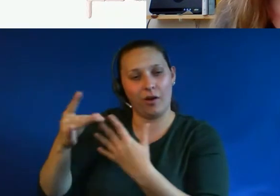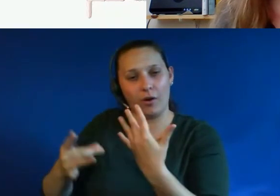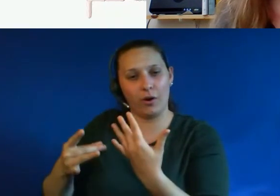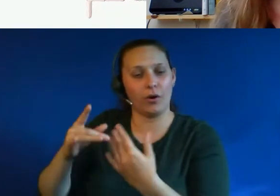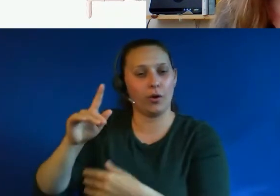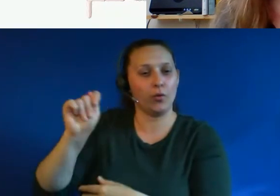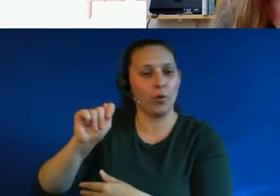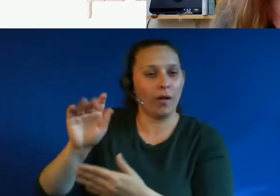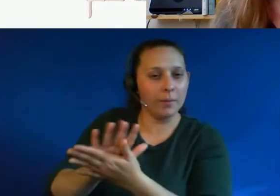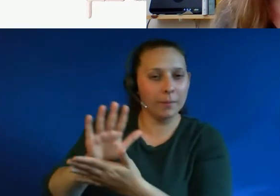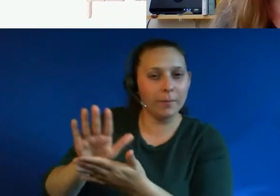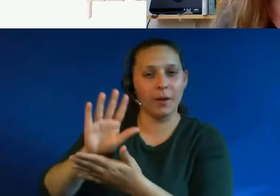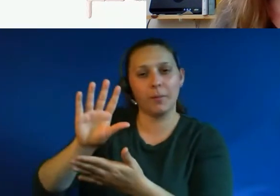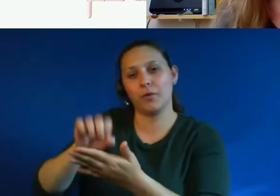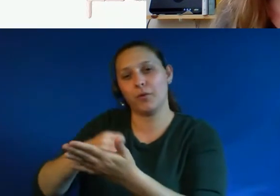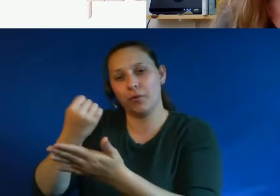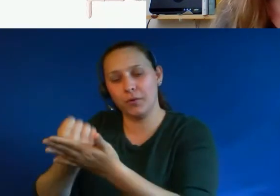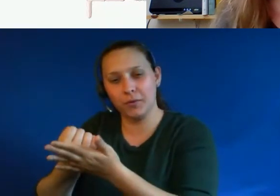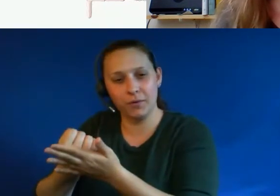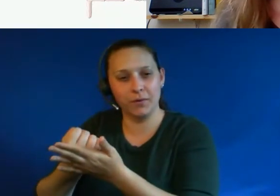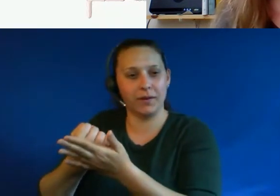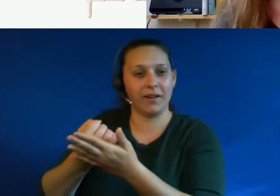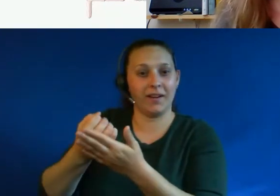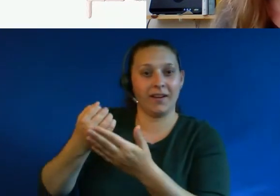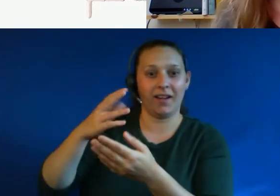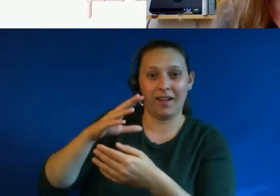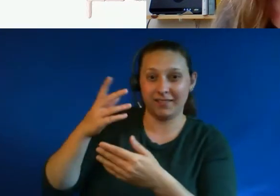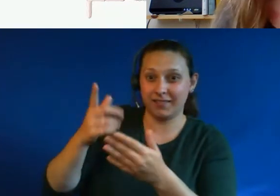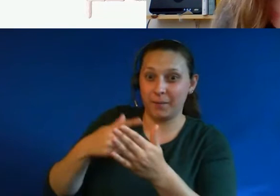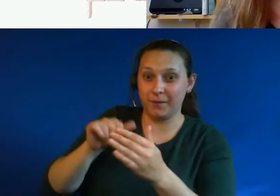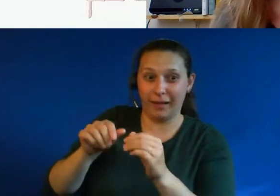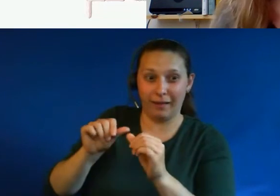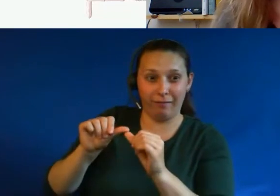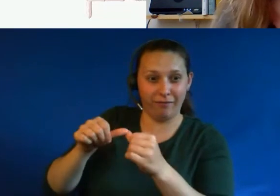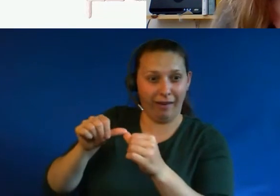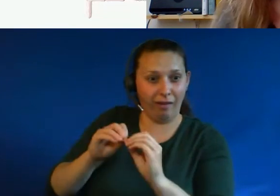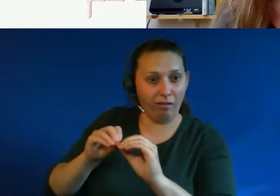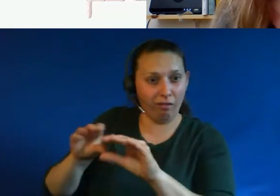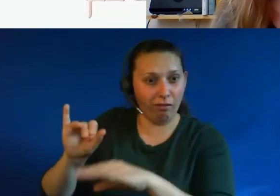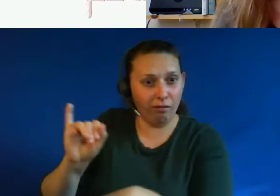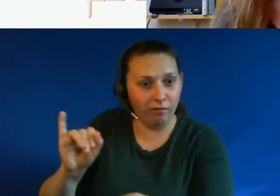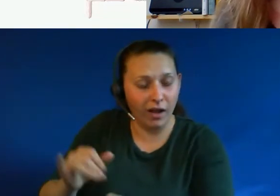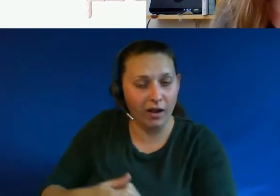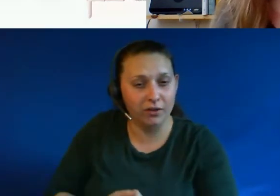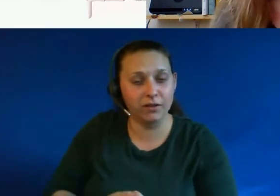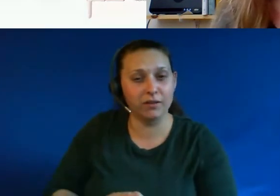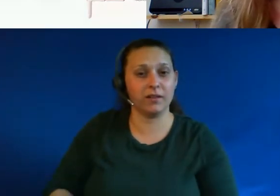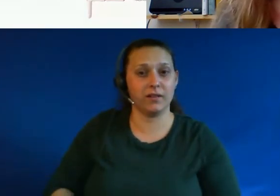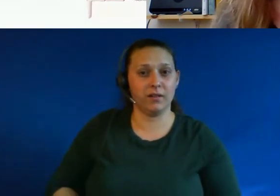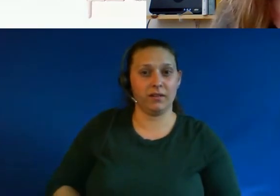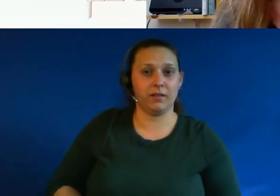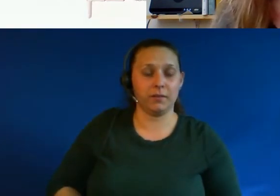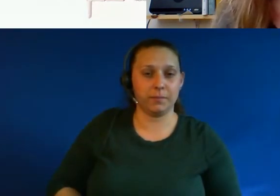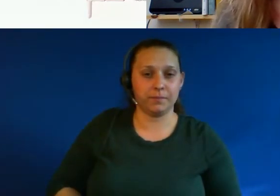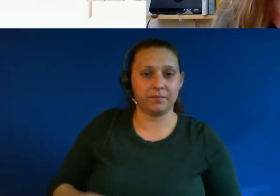old clothes, which may result in infections. The problem of plastic waste is a concern,